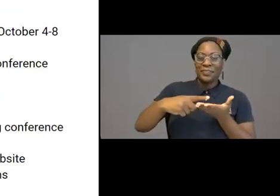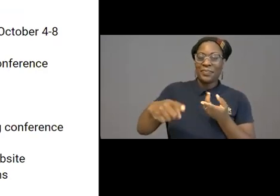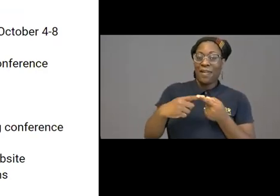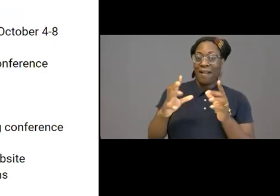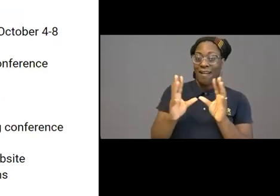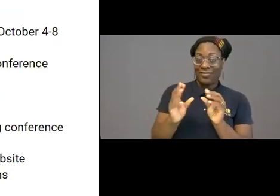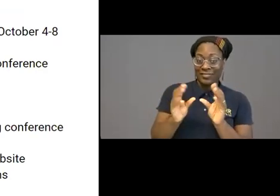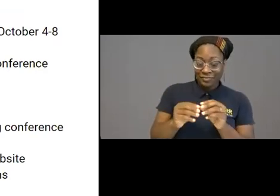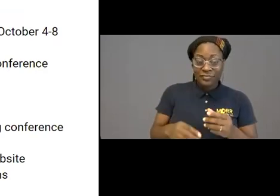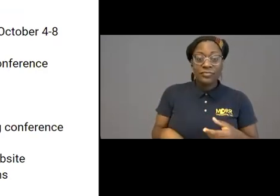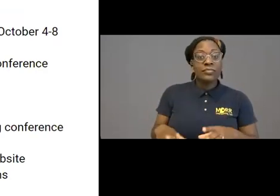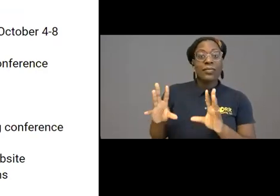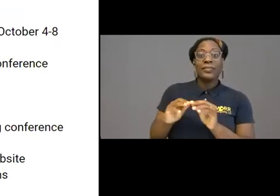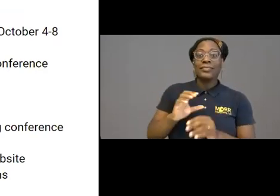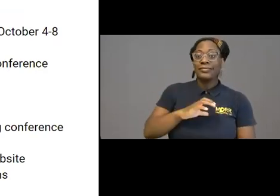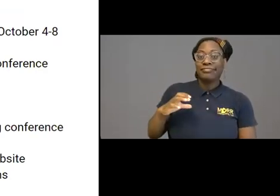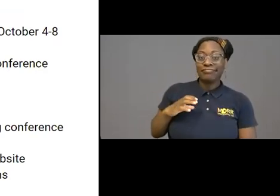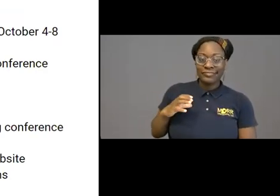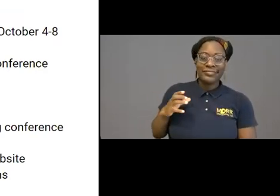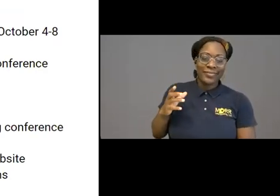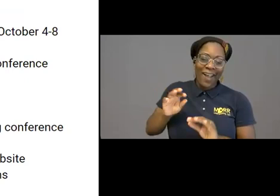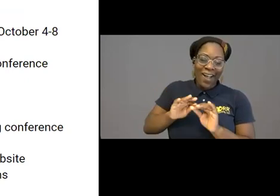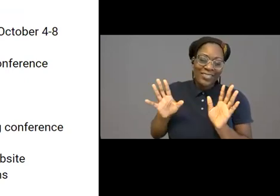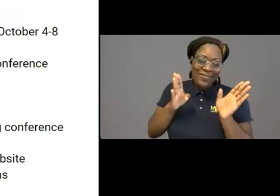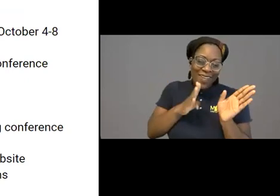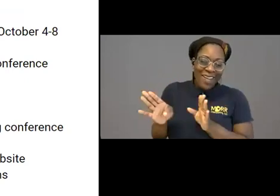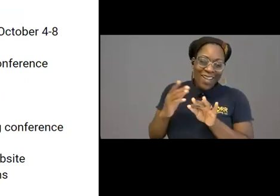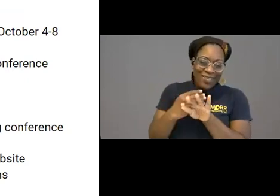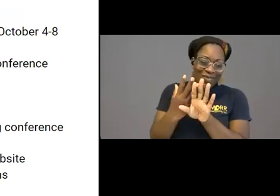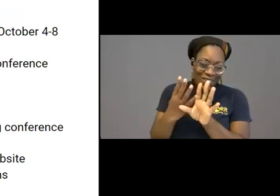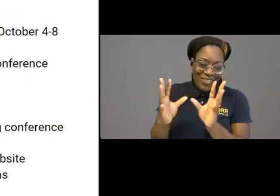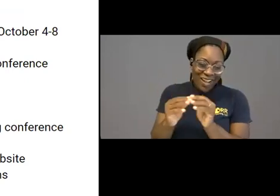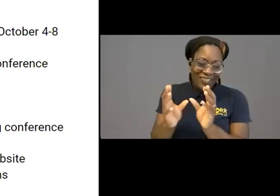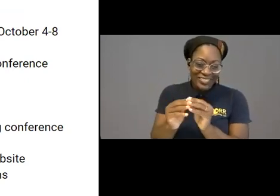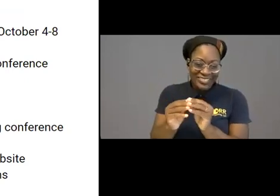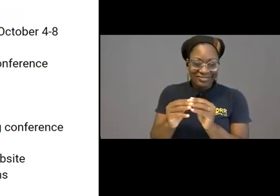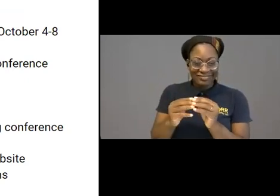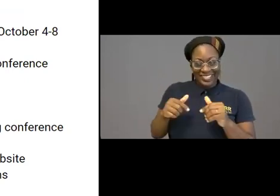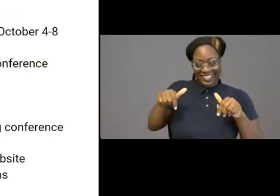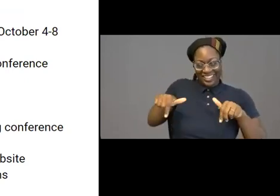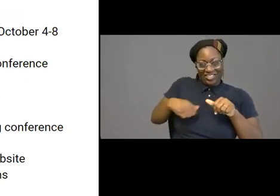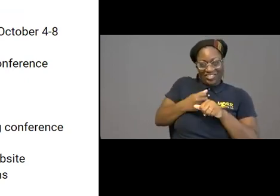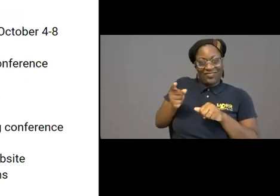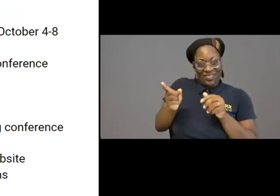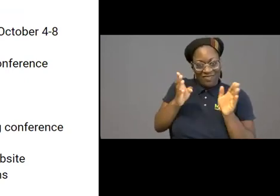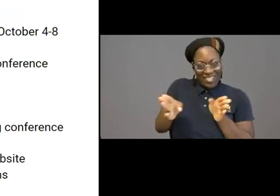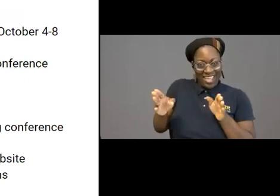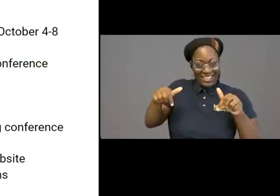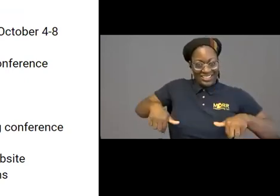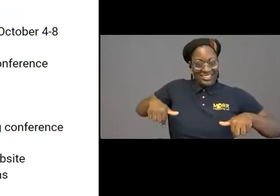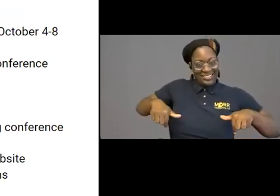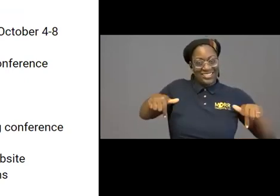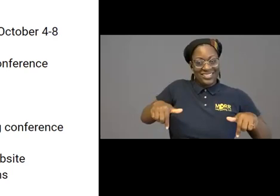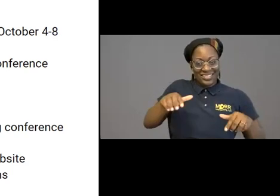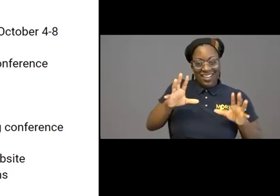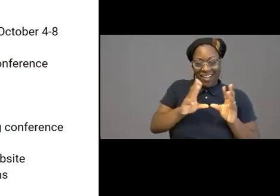obviously plans our virtual conferences. This year, they planned our conference going on right now from October 4th to the 8th. The